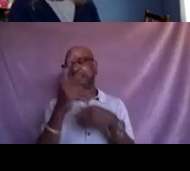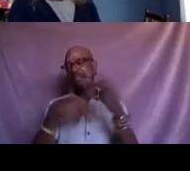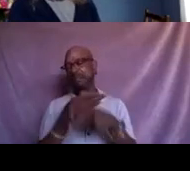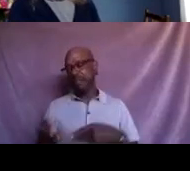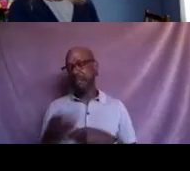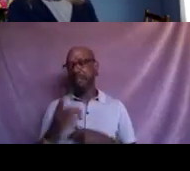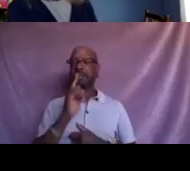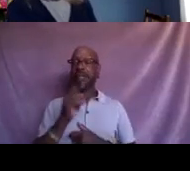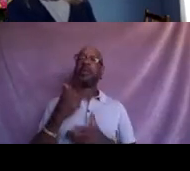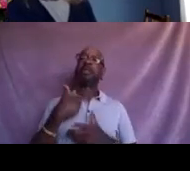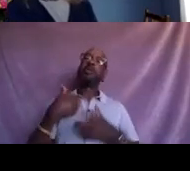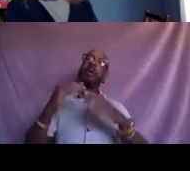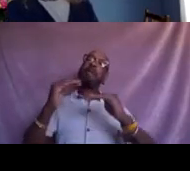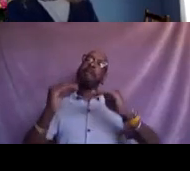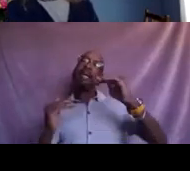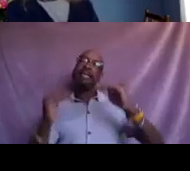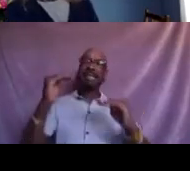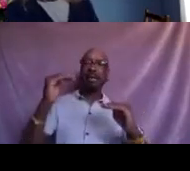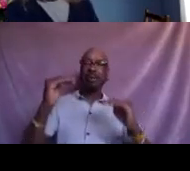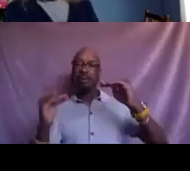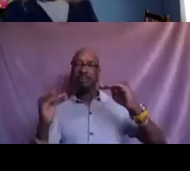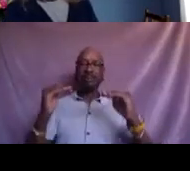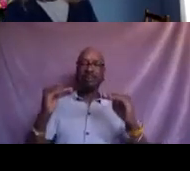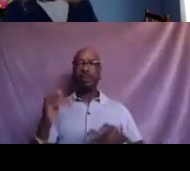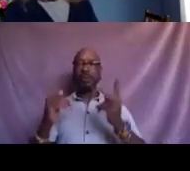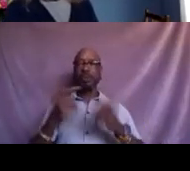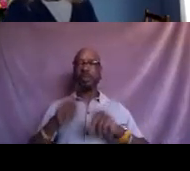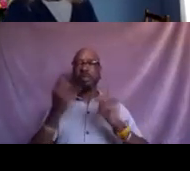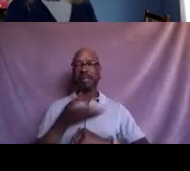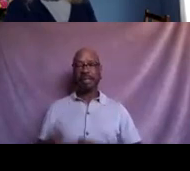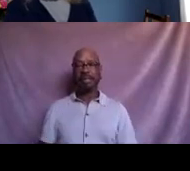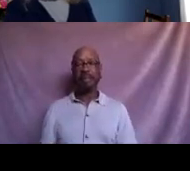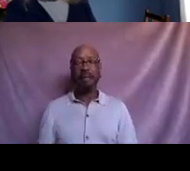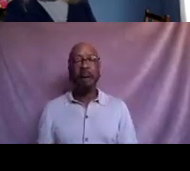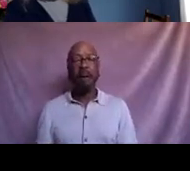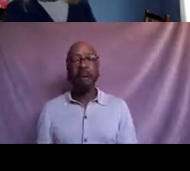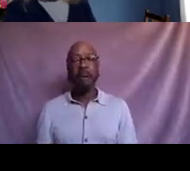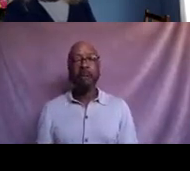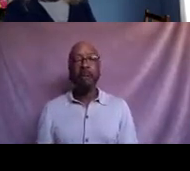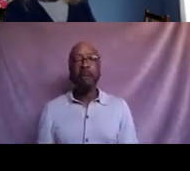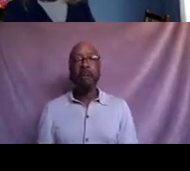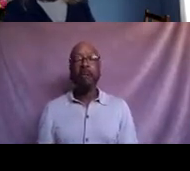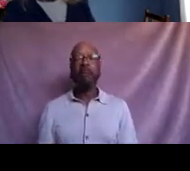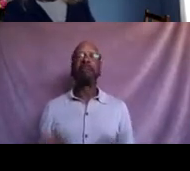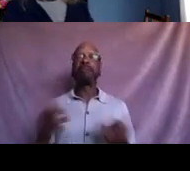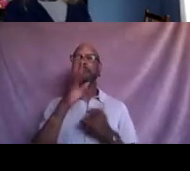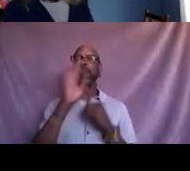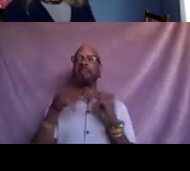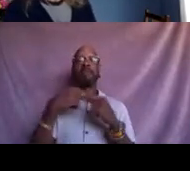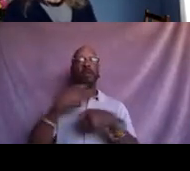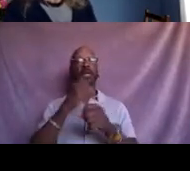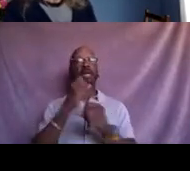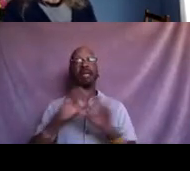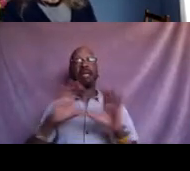balance out those two different needs. Okay, let's talk about creating a class.